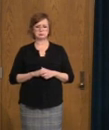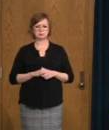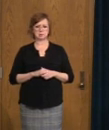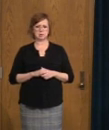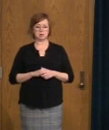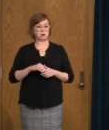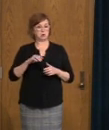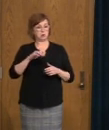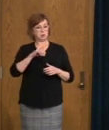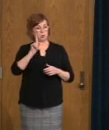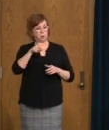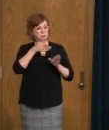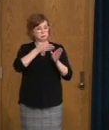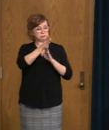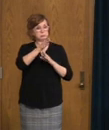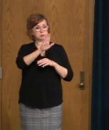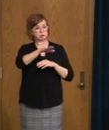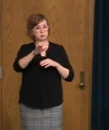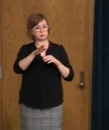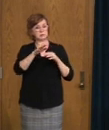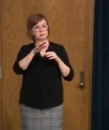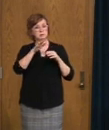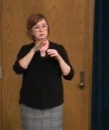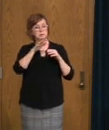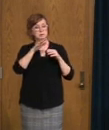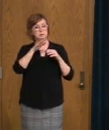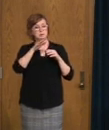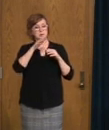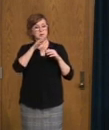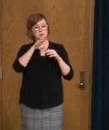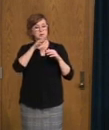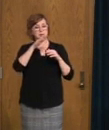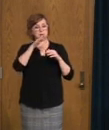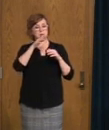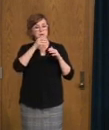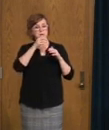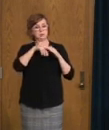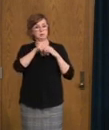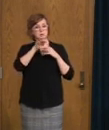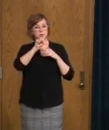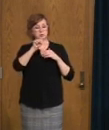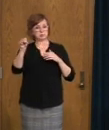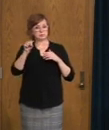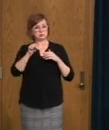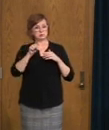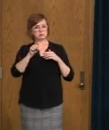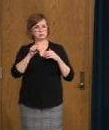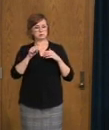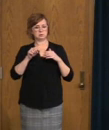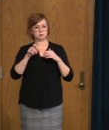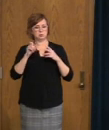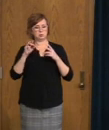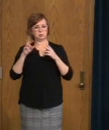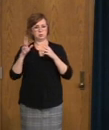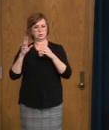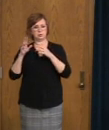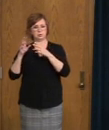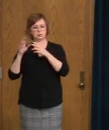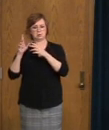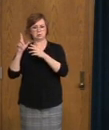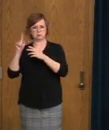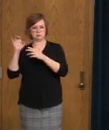also intention to look at something like that for issues where there's not appropriate space in long-term care?